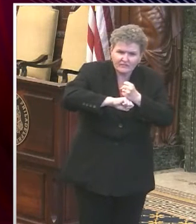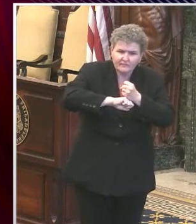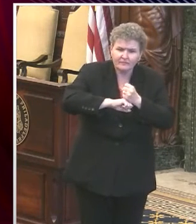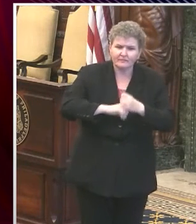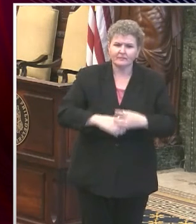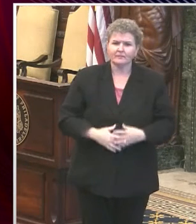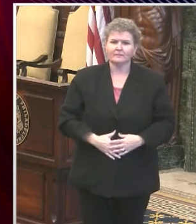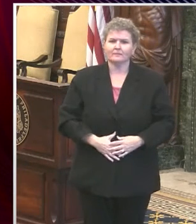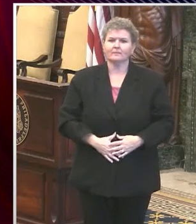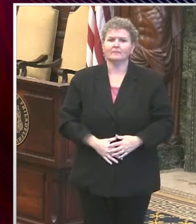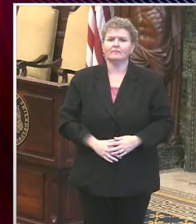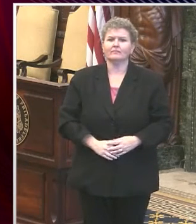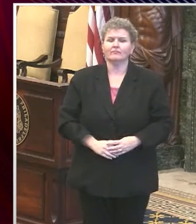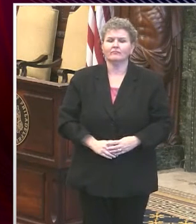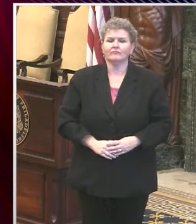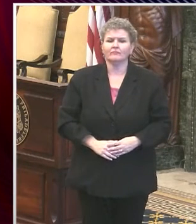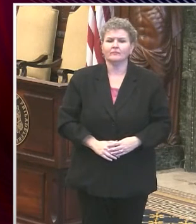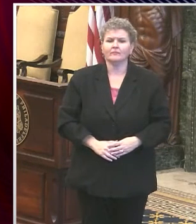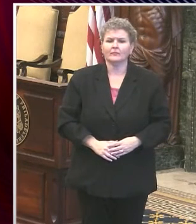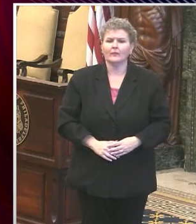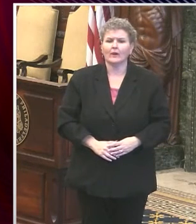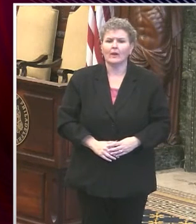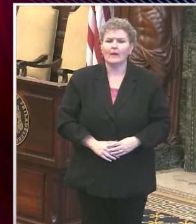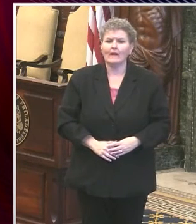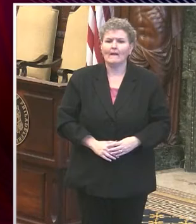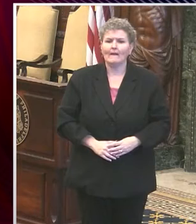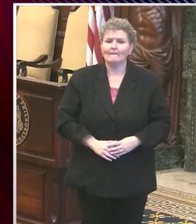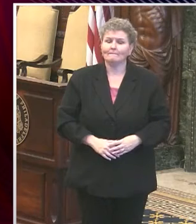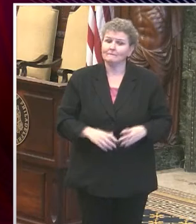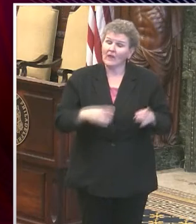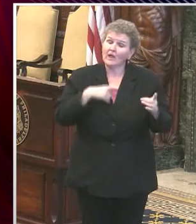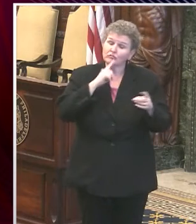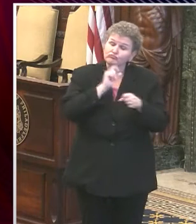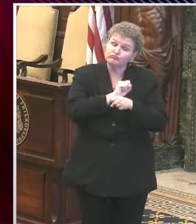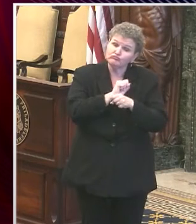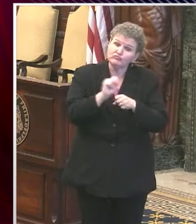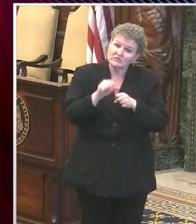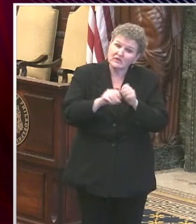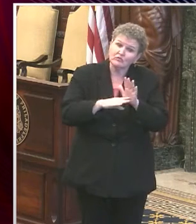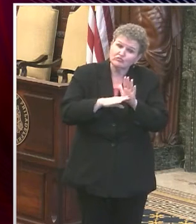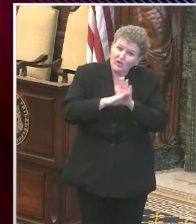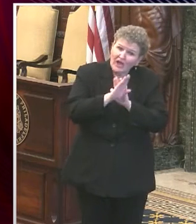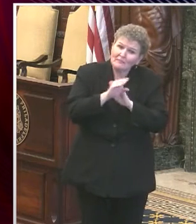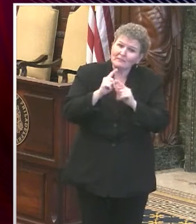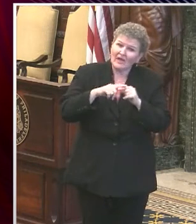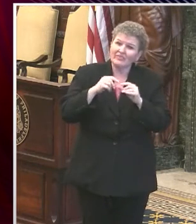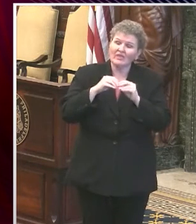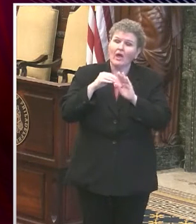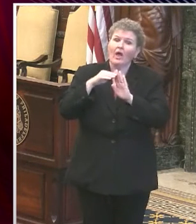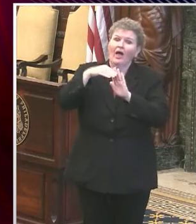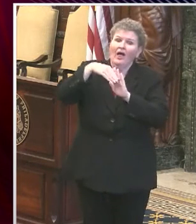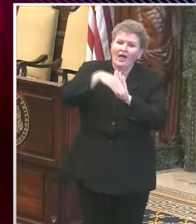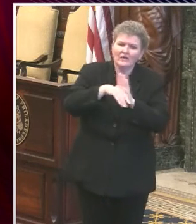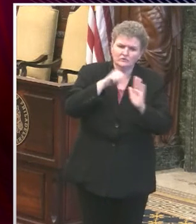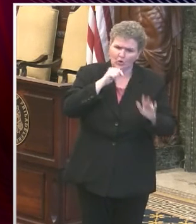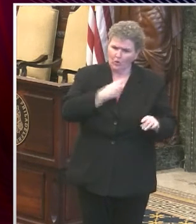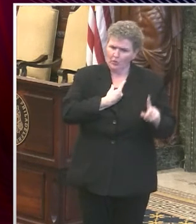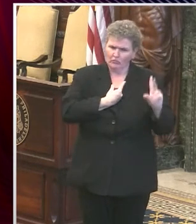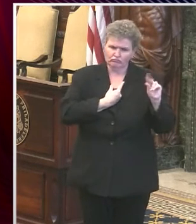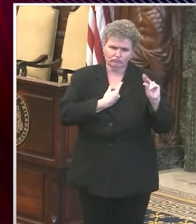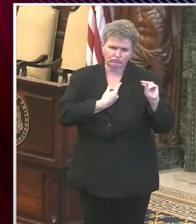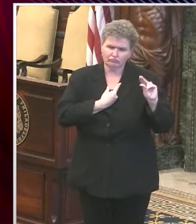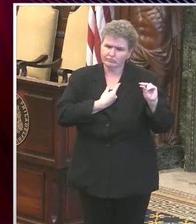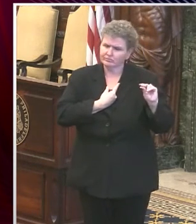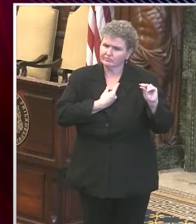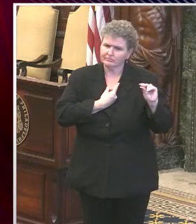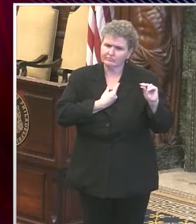because I said that the case rates were likely to rise, and they didn't rise, that they fell. I have some comfort that I wasn't the only one. There were people who were running mathematical models